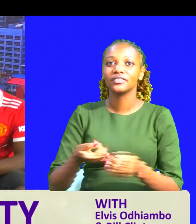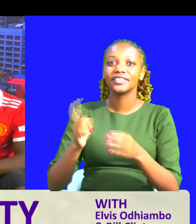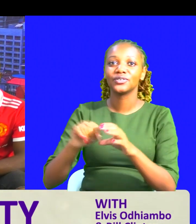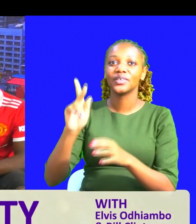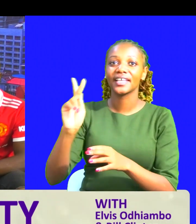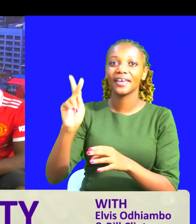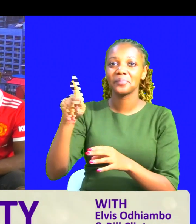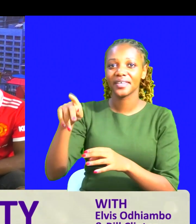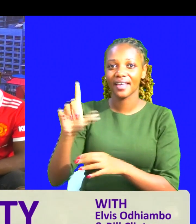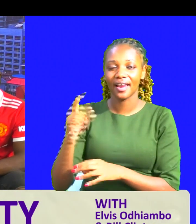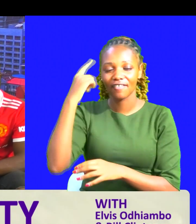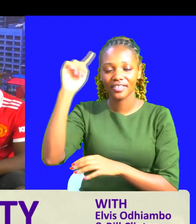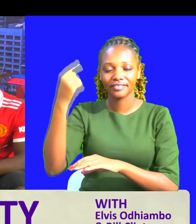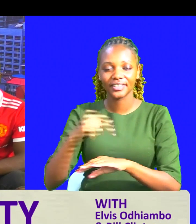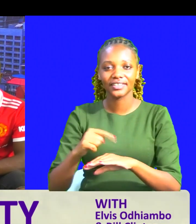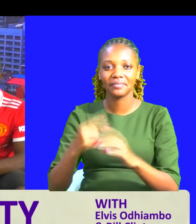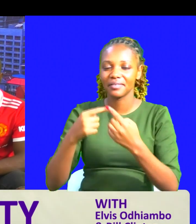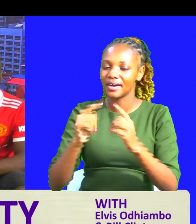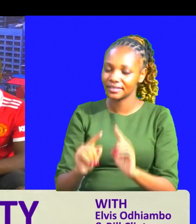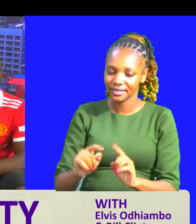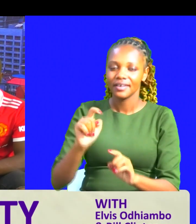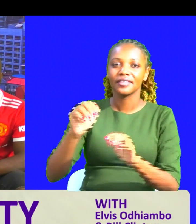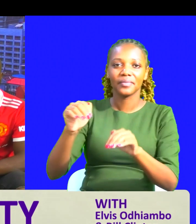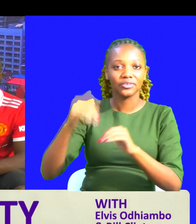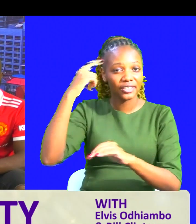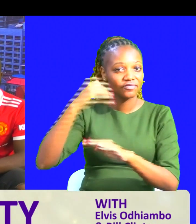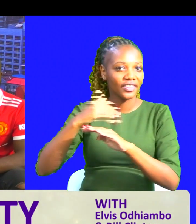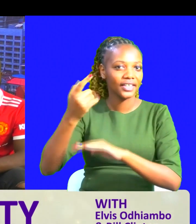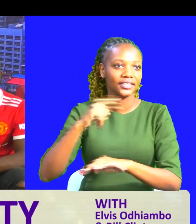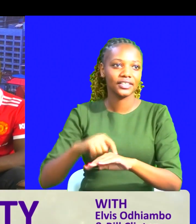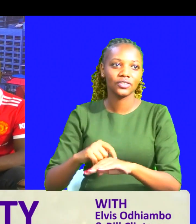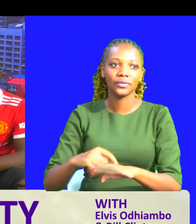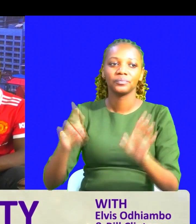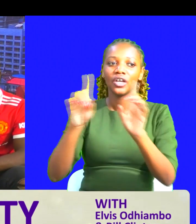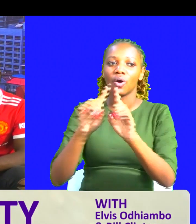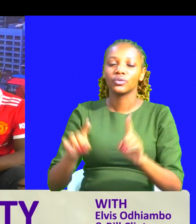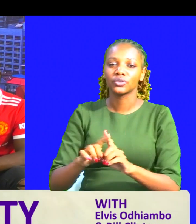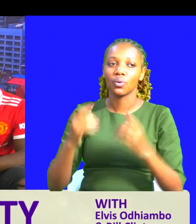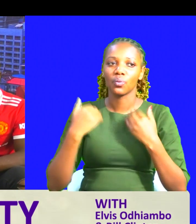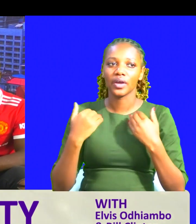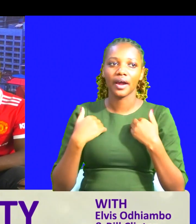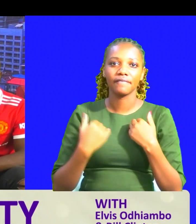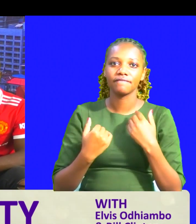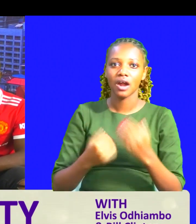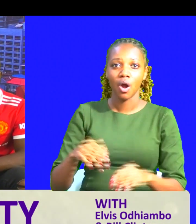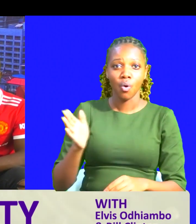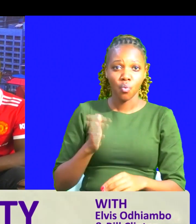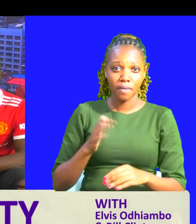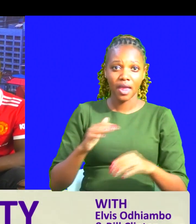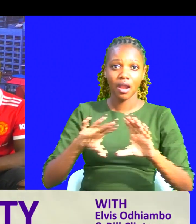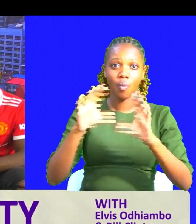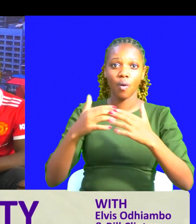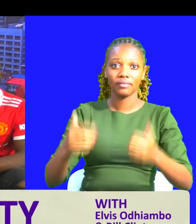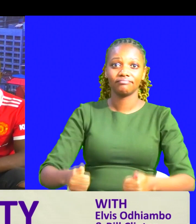KPL for the first time in history, but then again they'll have to wait for next season, hopefully. And also we have the ongoing Women World Cup as well, that